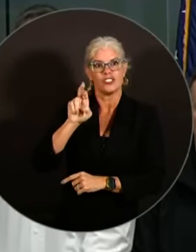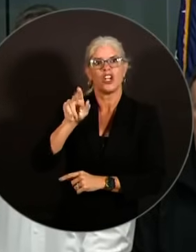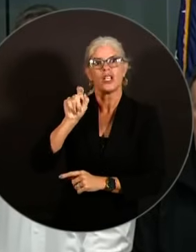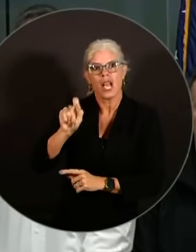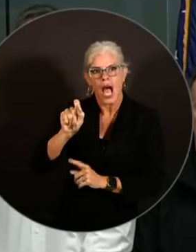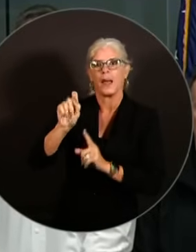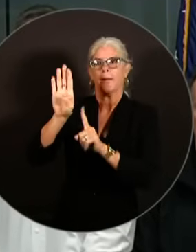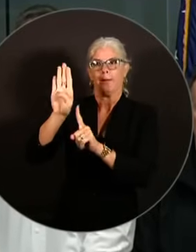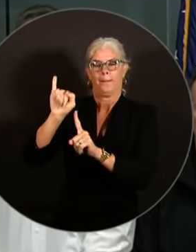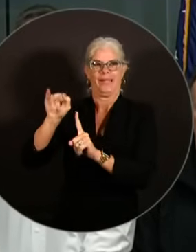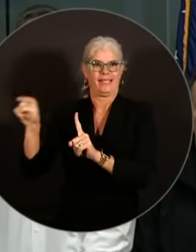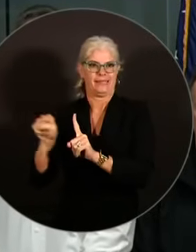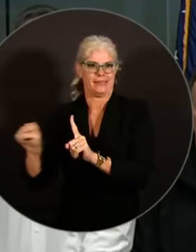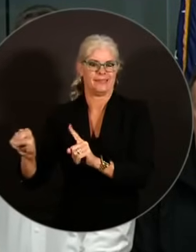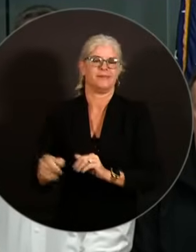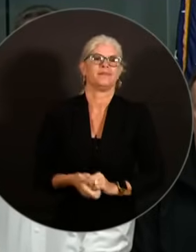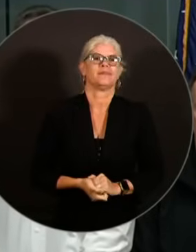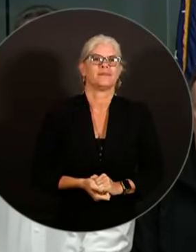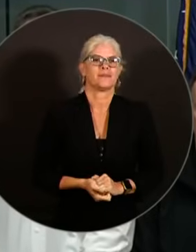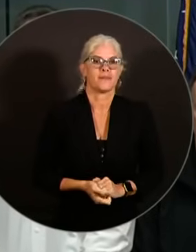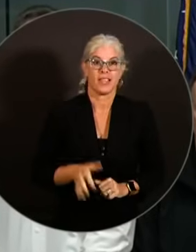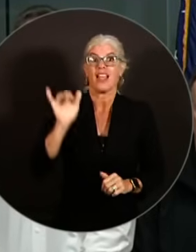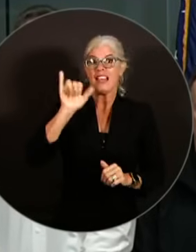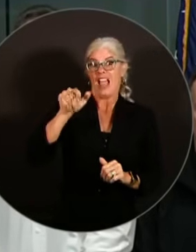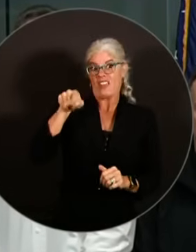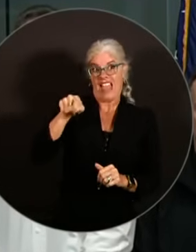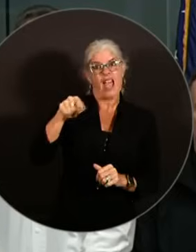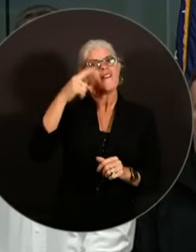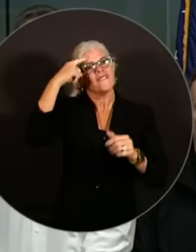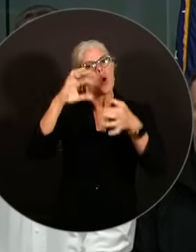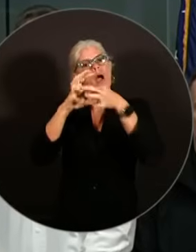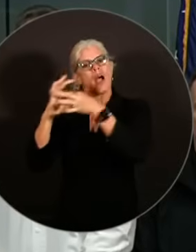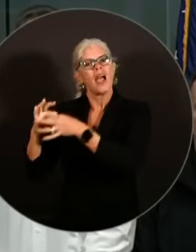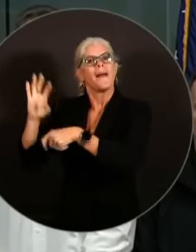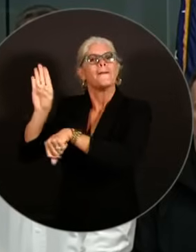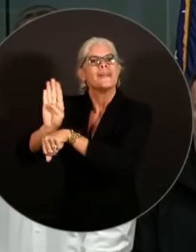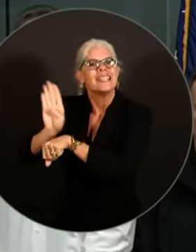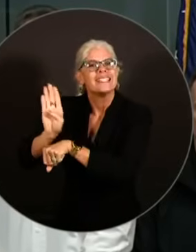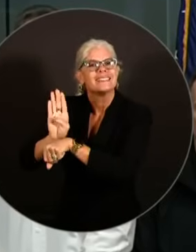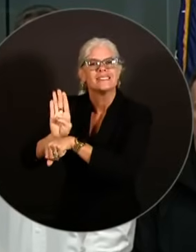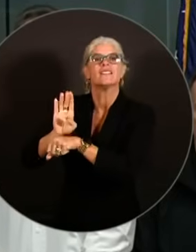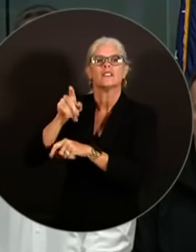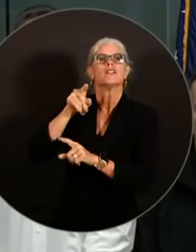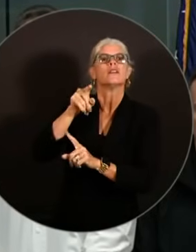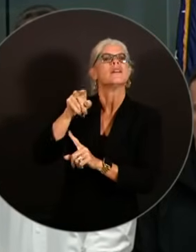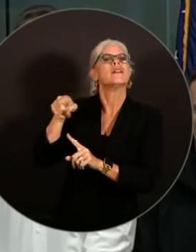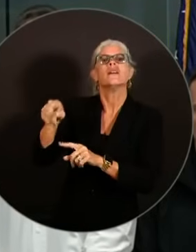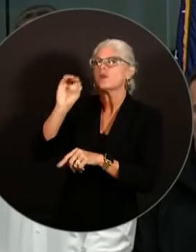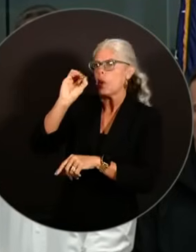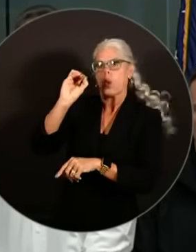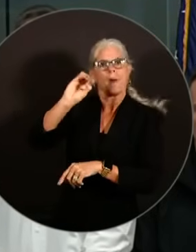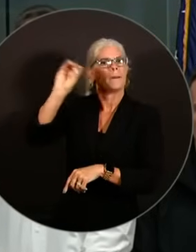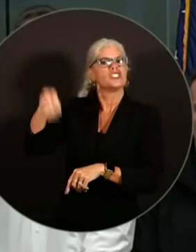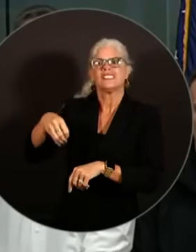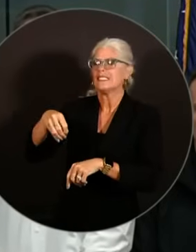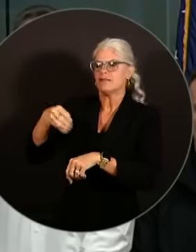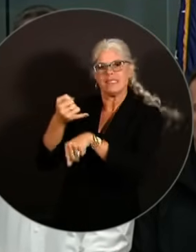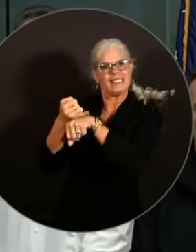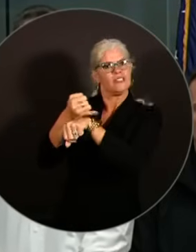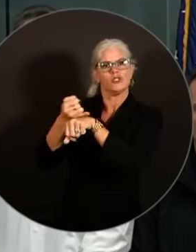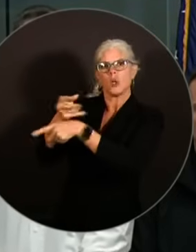have $50 million available to Florida small businesses, and it's a zero interest loan, very flexible